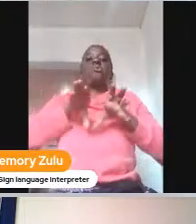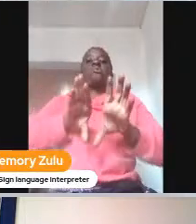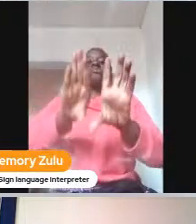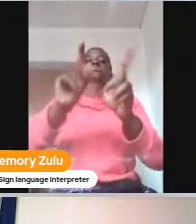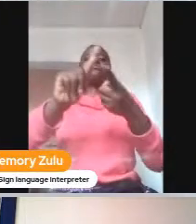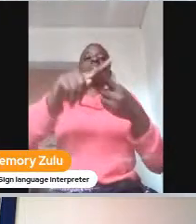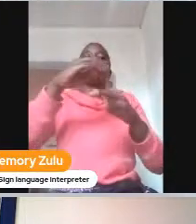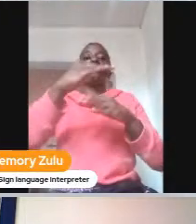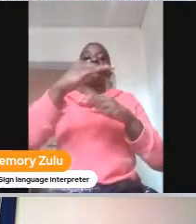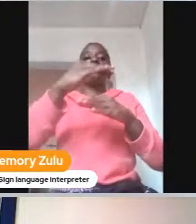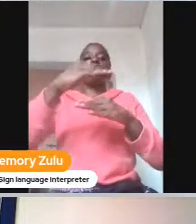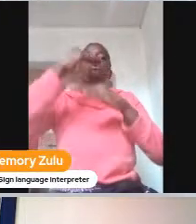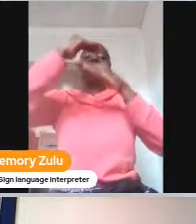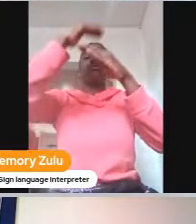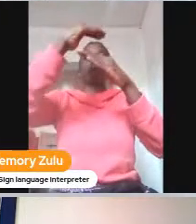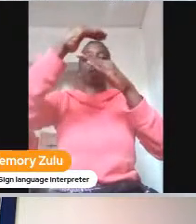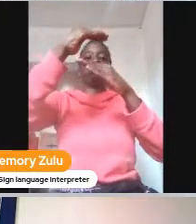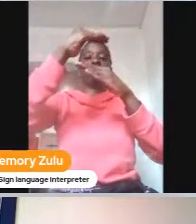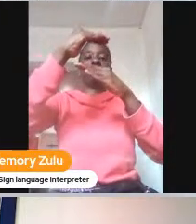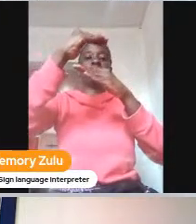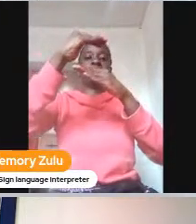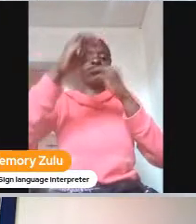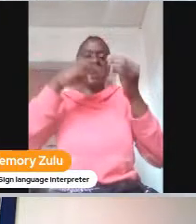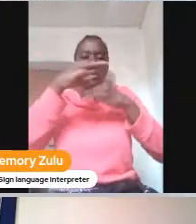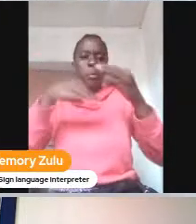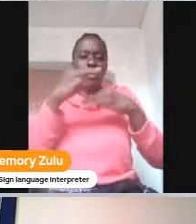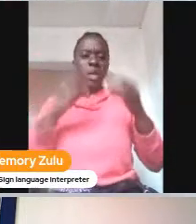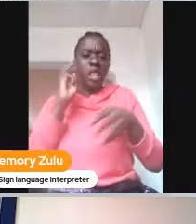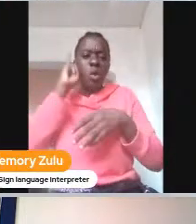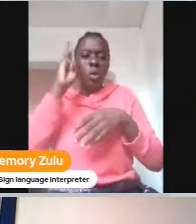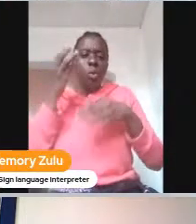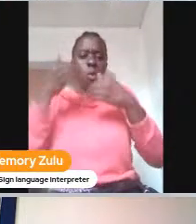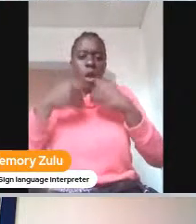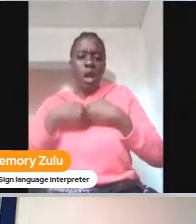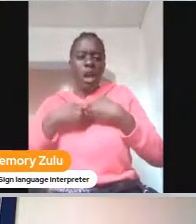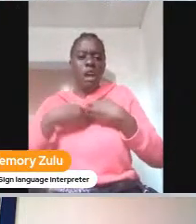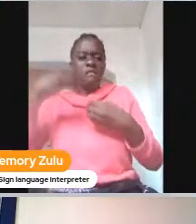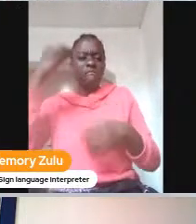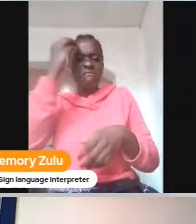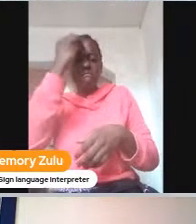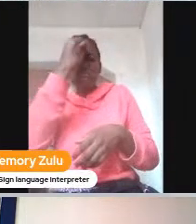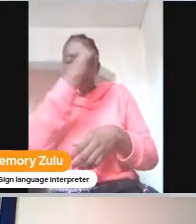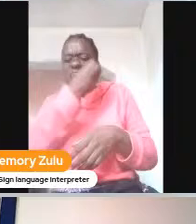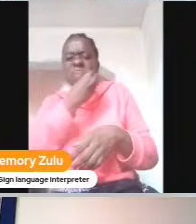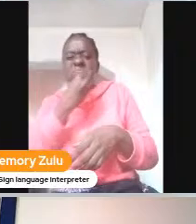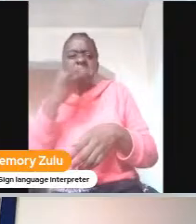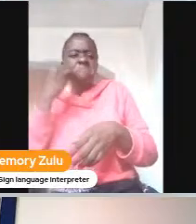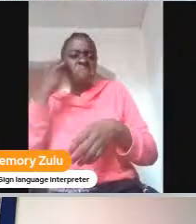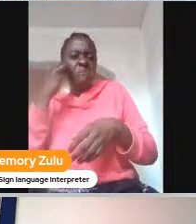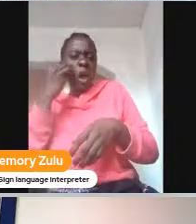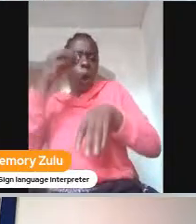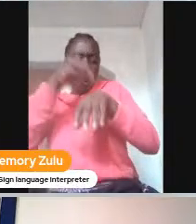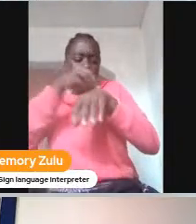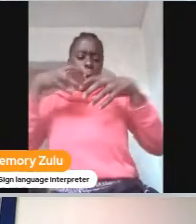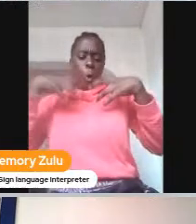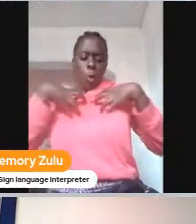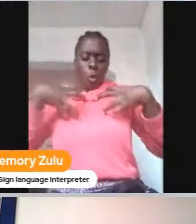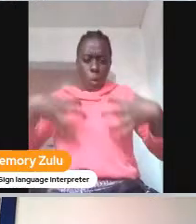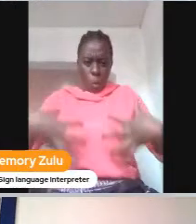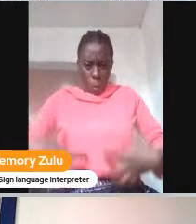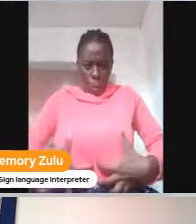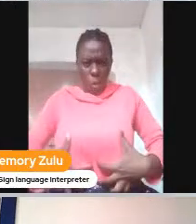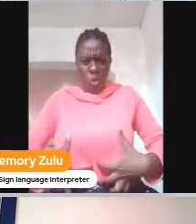think well, when it comes to the syphilis, we've seen posters even in the clinics on these